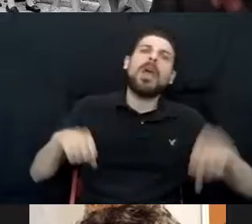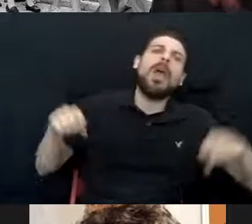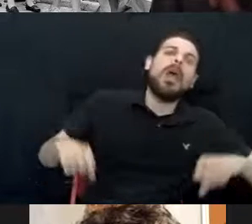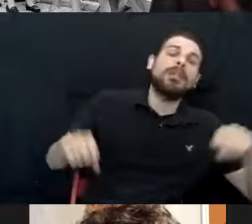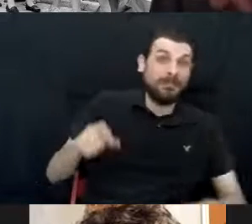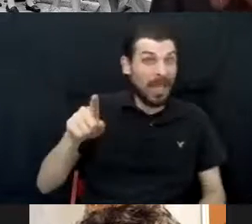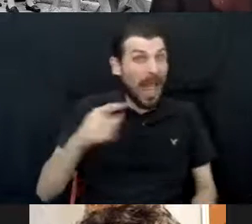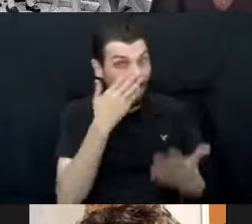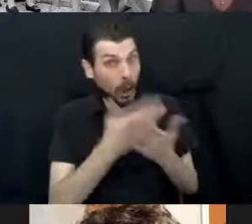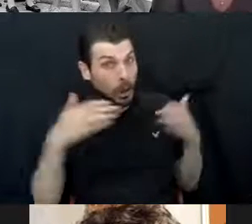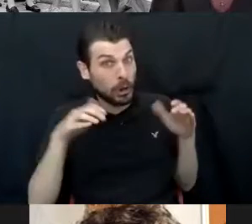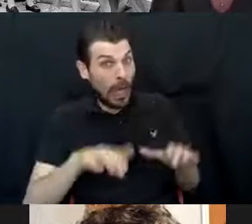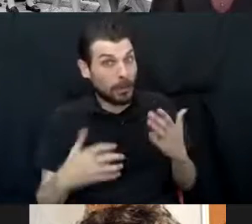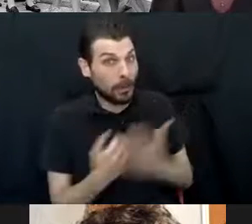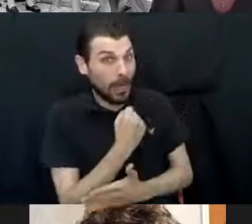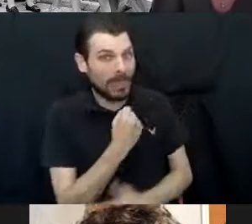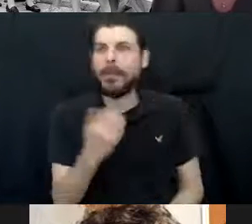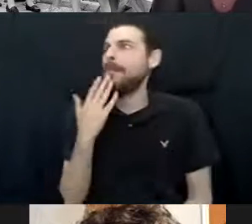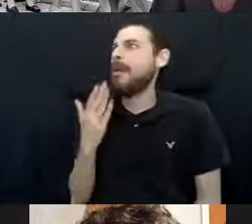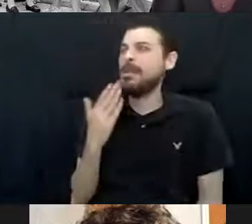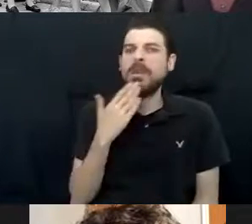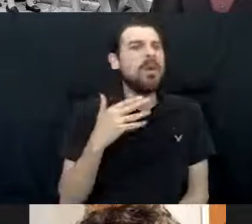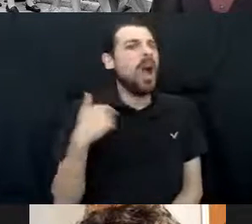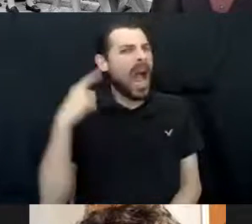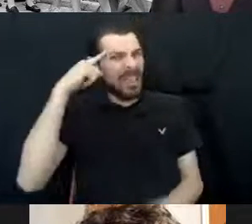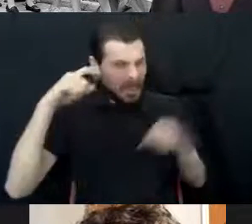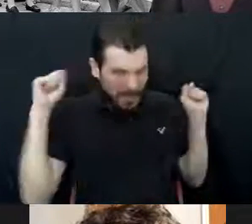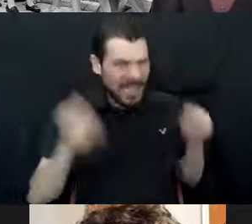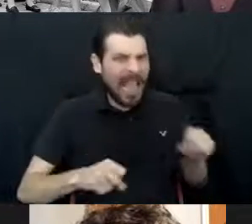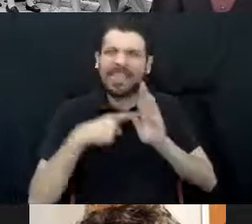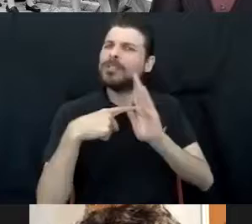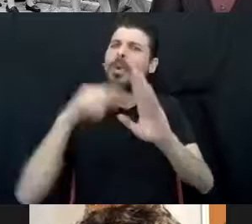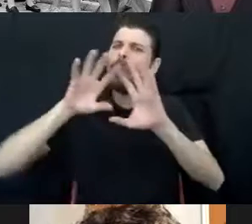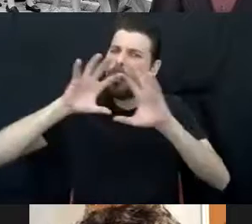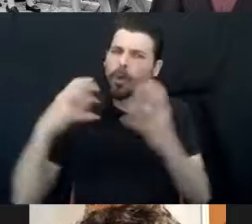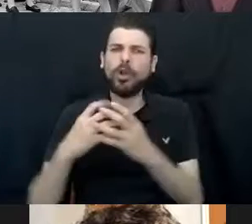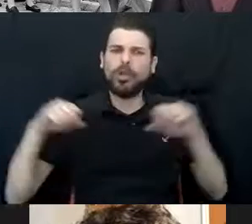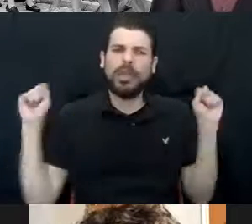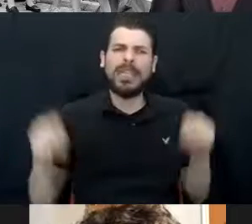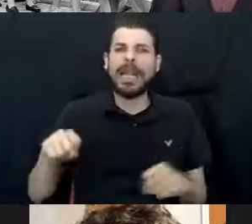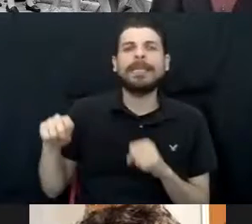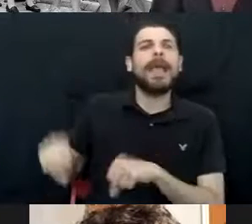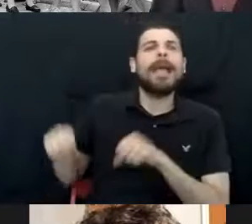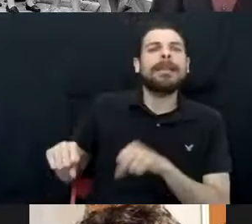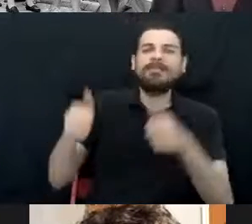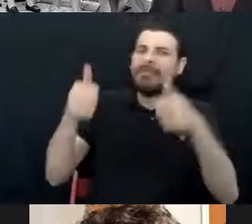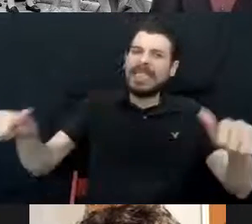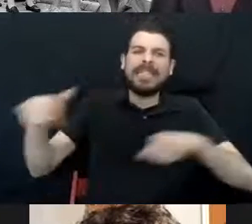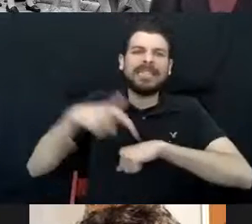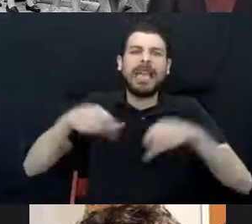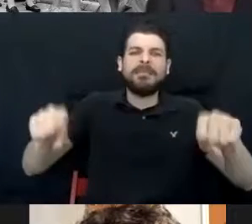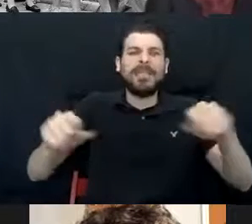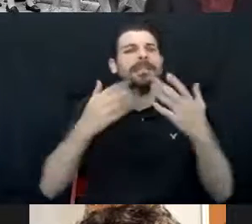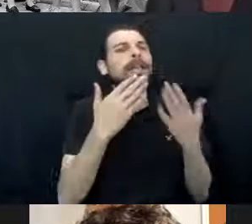good chance. So thank you. Help me get there. Please, let's show the world do this. Yes. Anytime. Thank